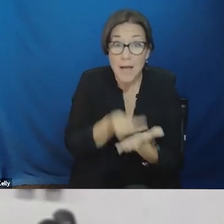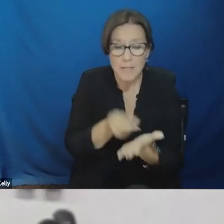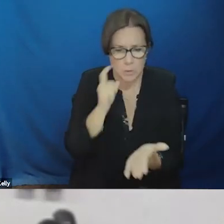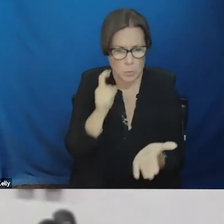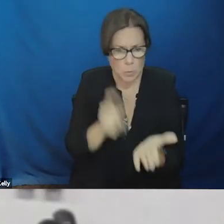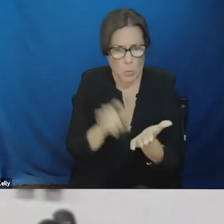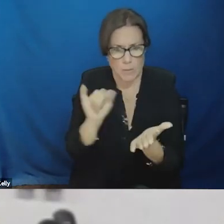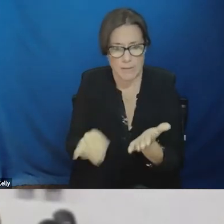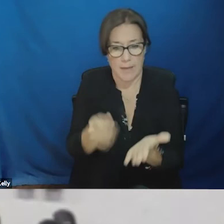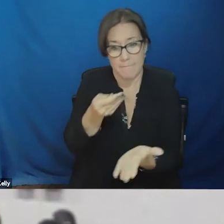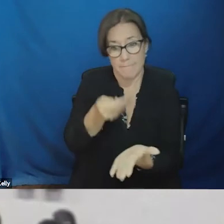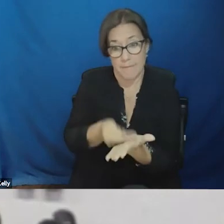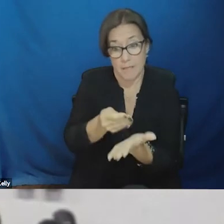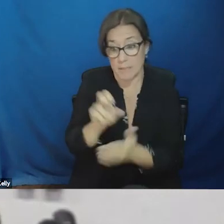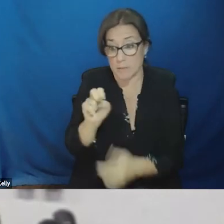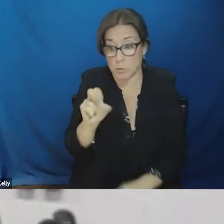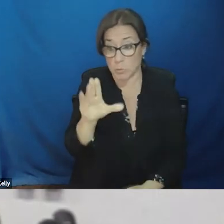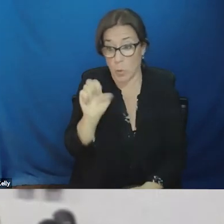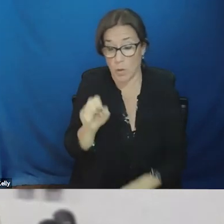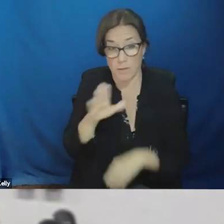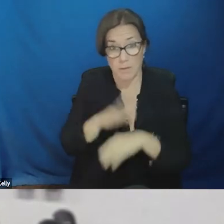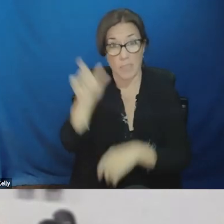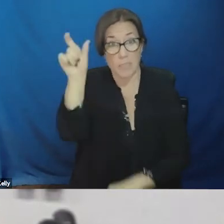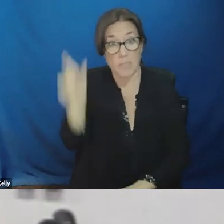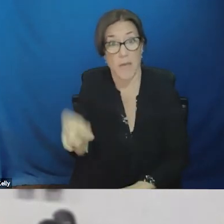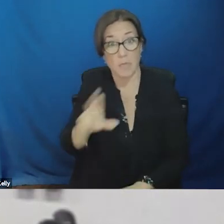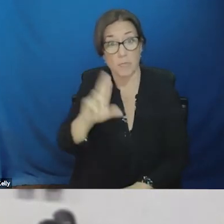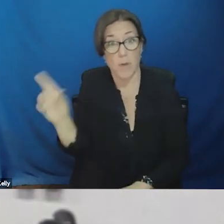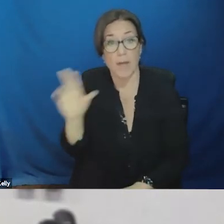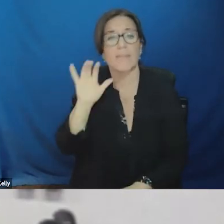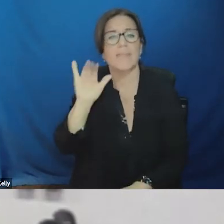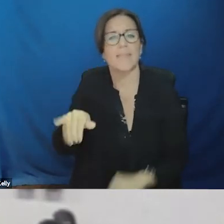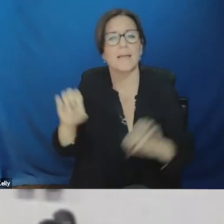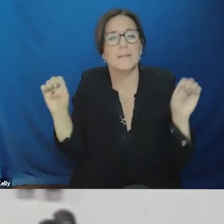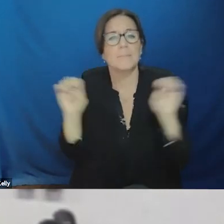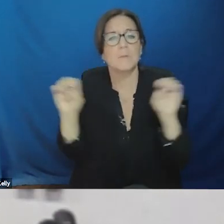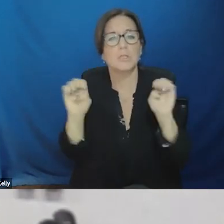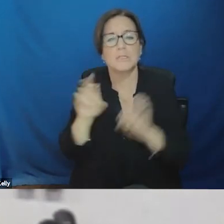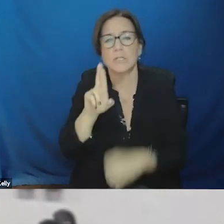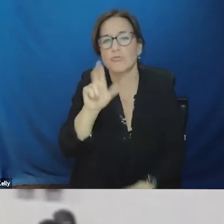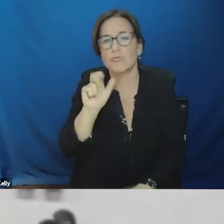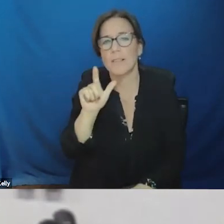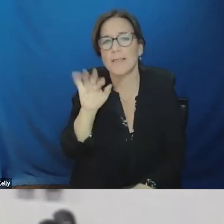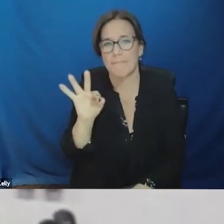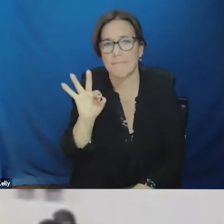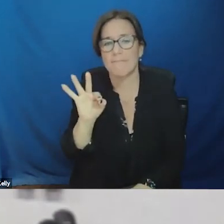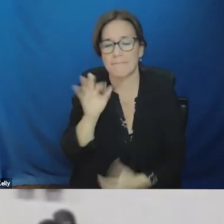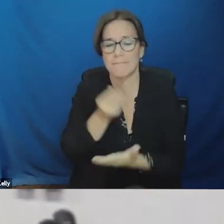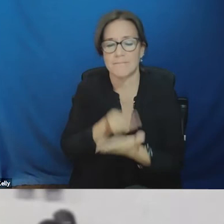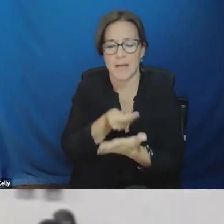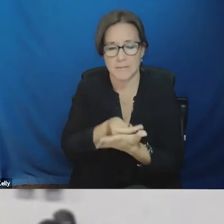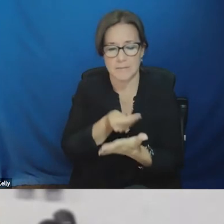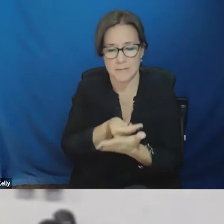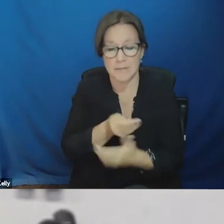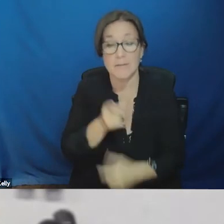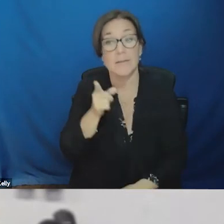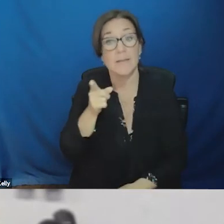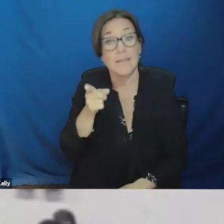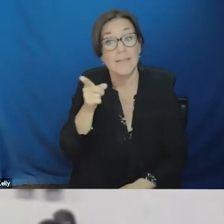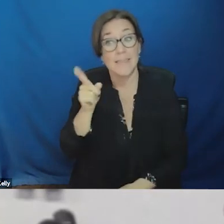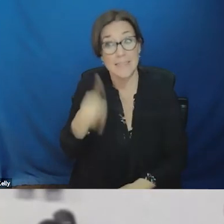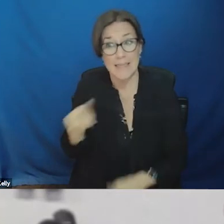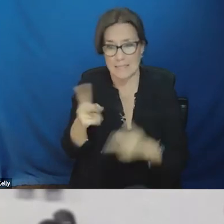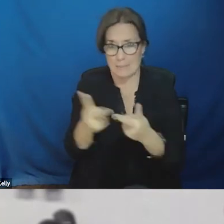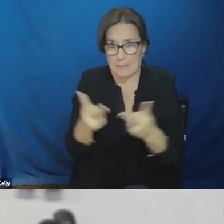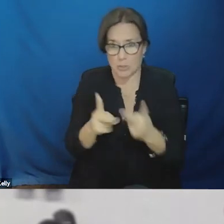right, and I mentioned the emergency relief funds. So these positions are annual positions, and